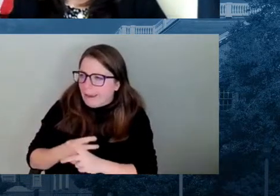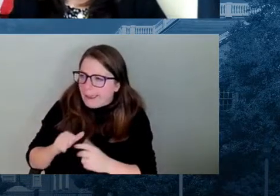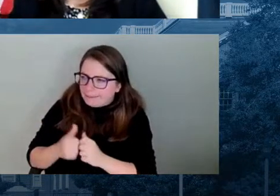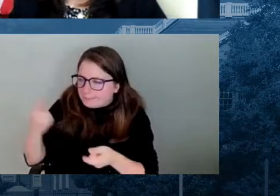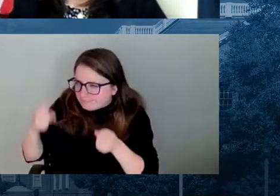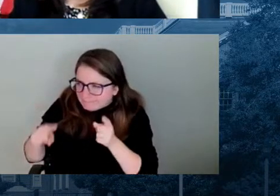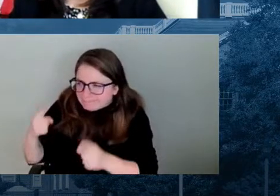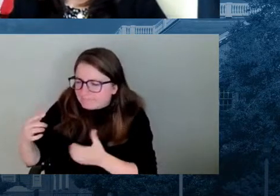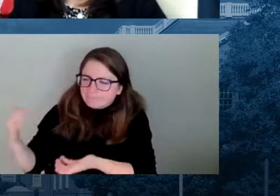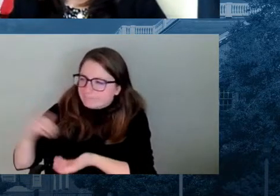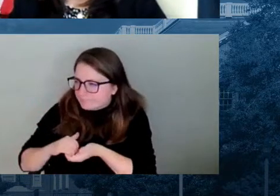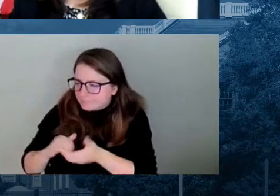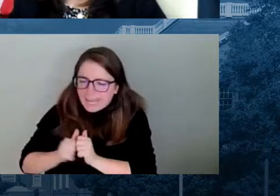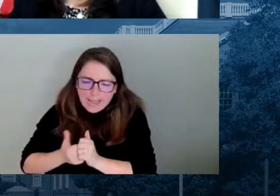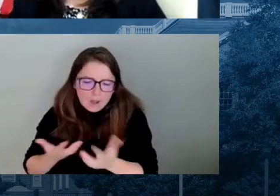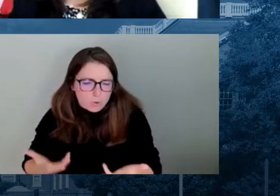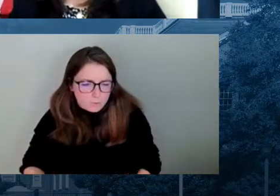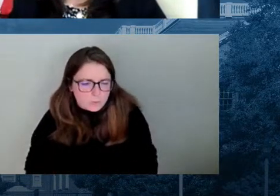thinking about ways